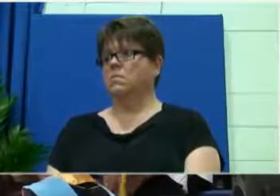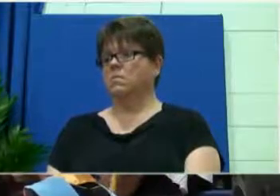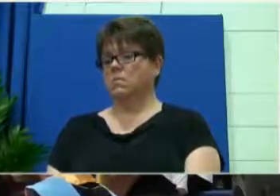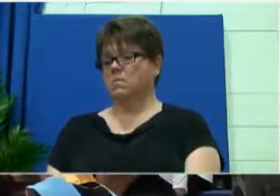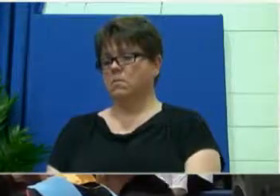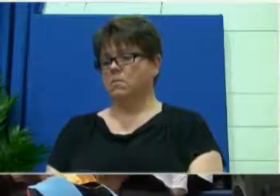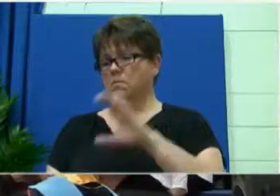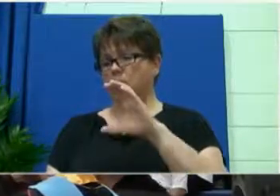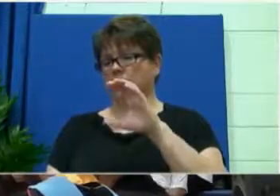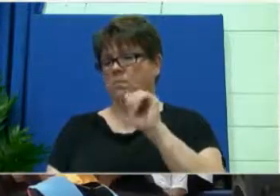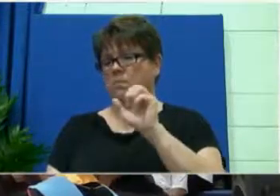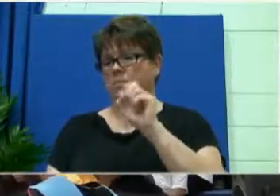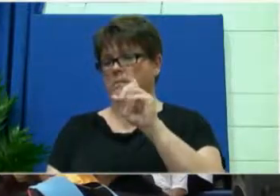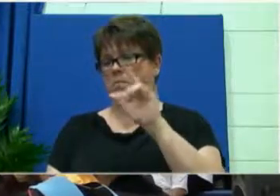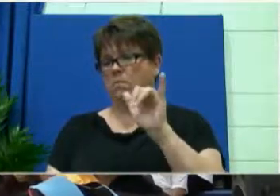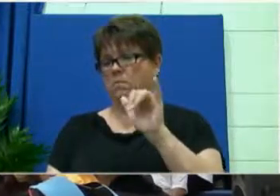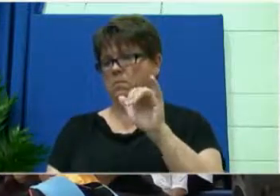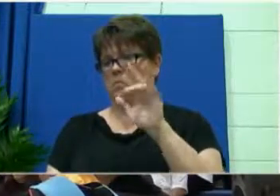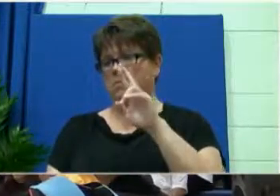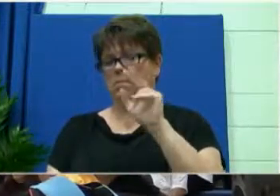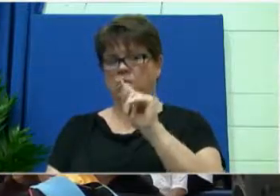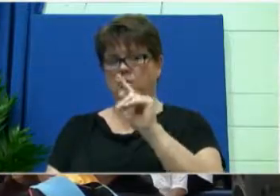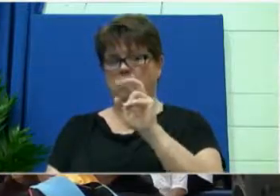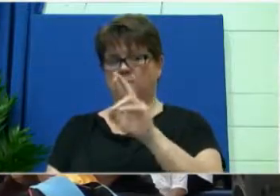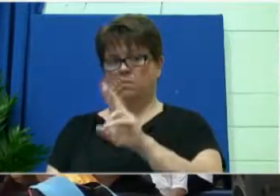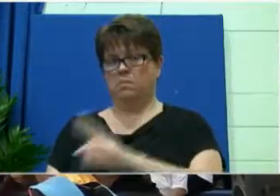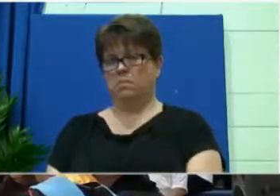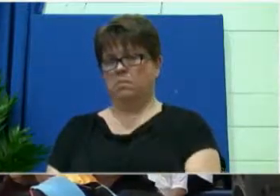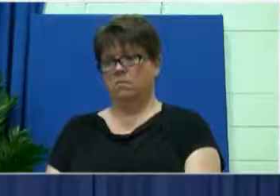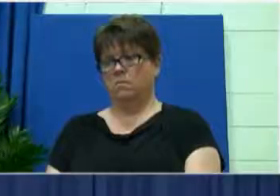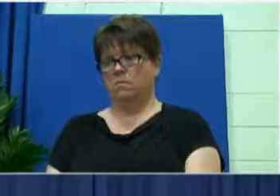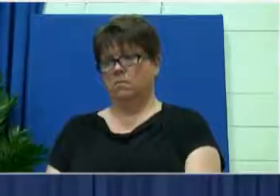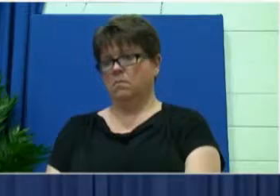Cassidy Joe Ritter, Associate in Applied Science, Criminal Justice.